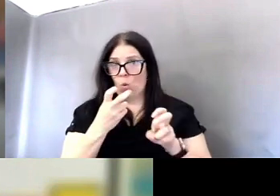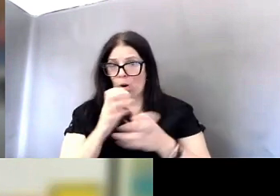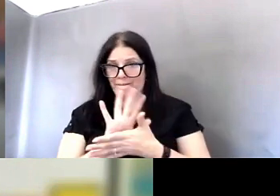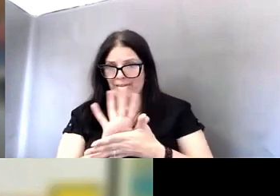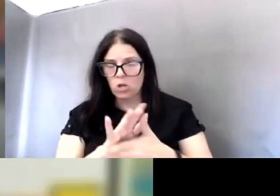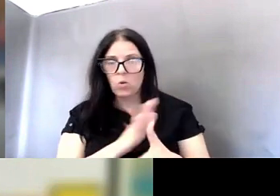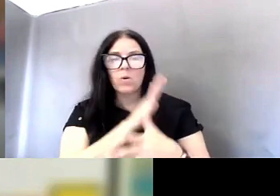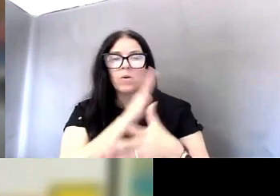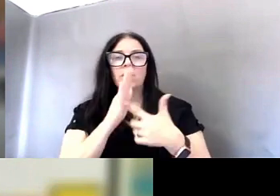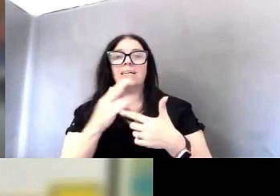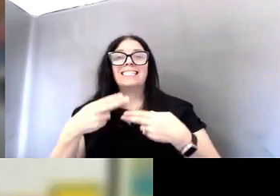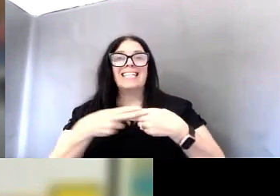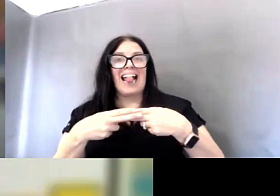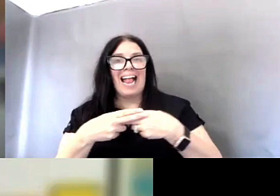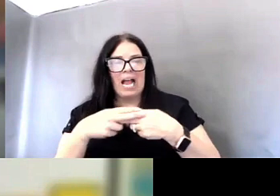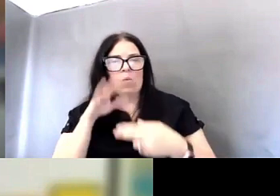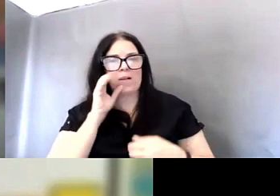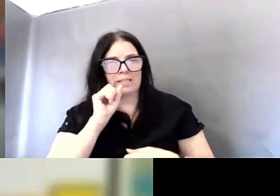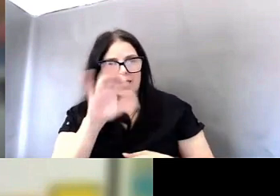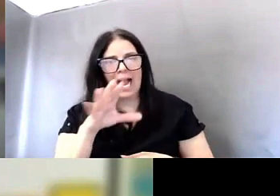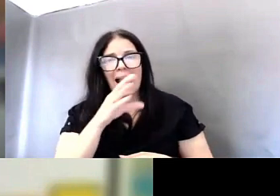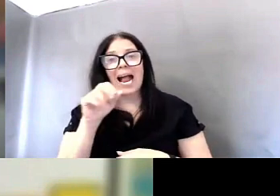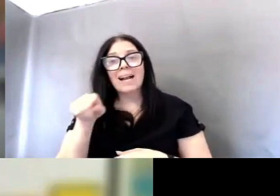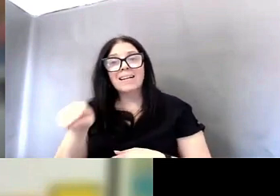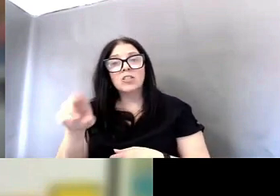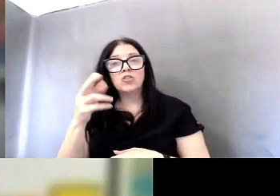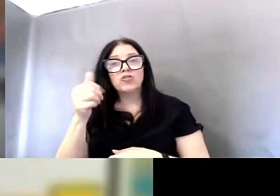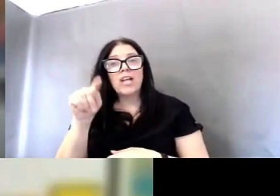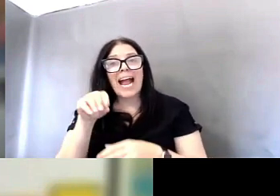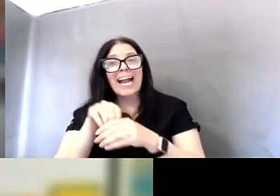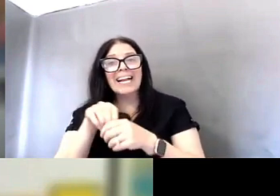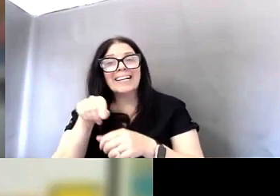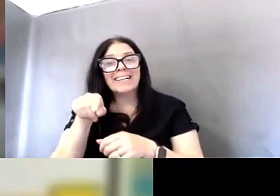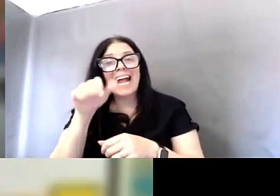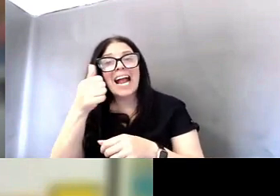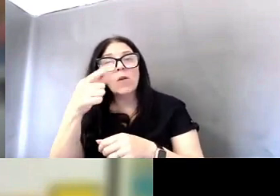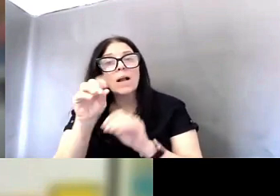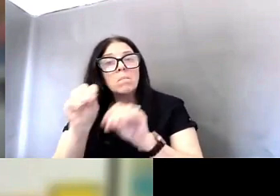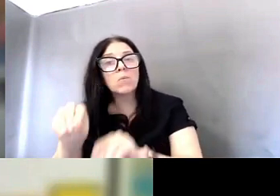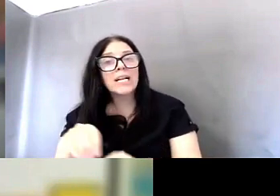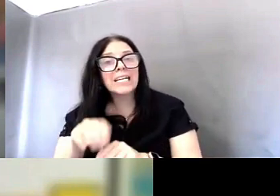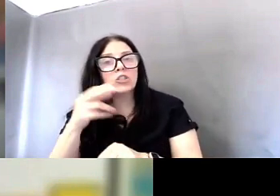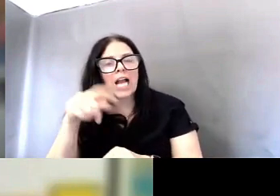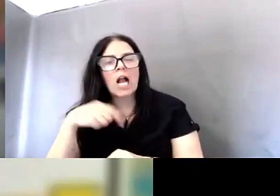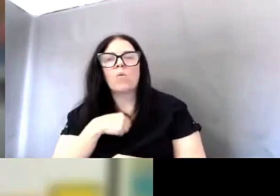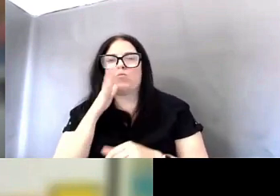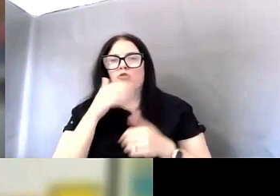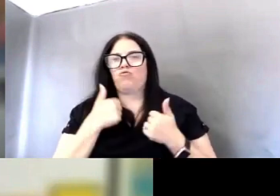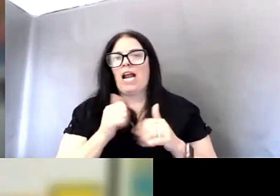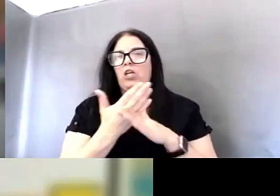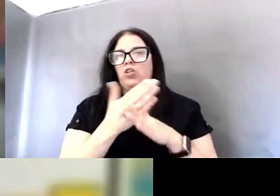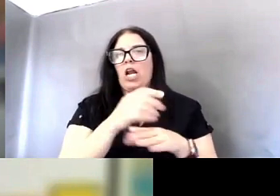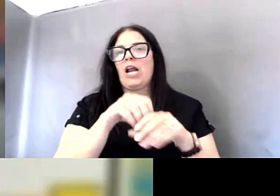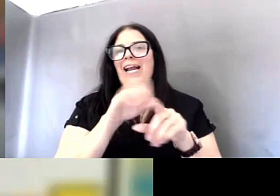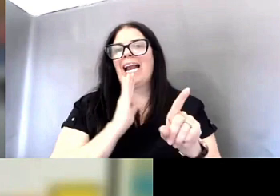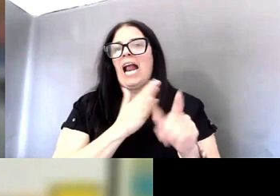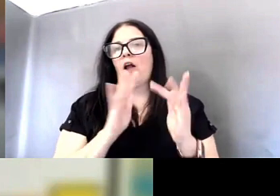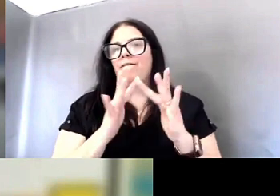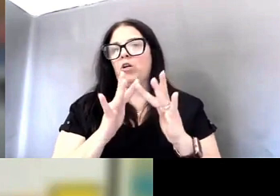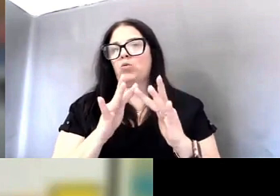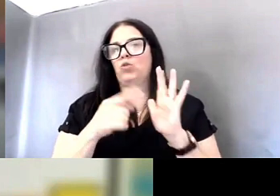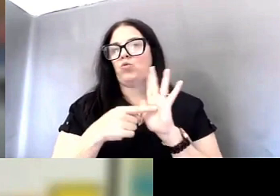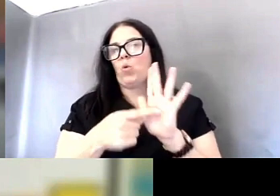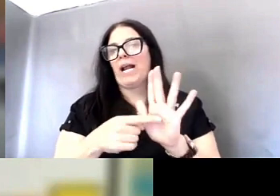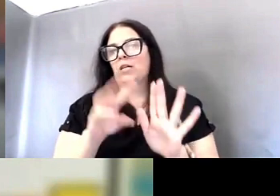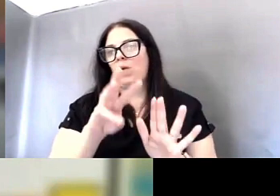any additional resources that were discussed in the chat, we'll try to share them on our virtual showcase website. So